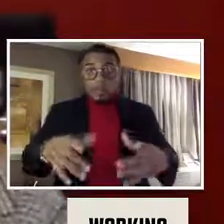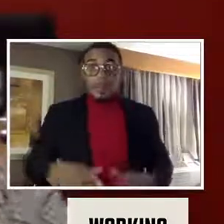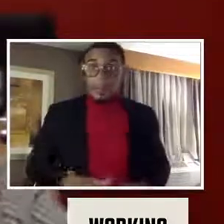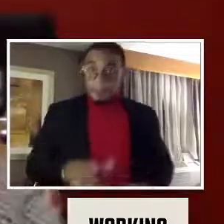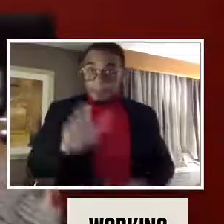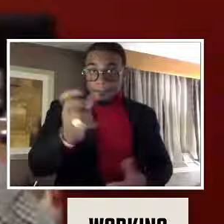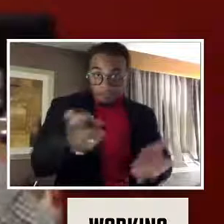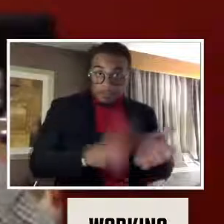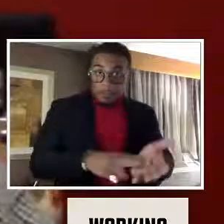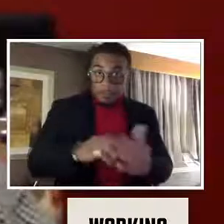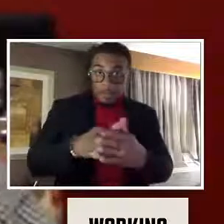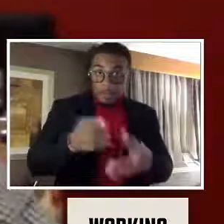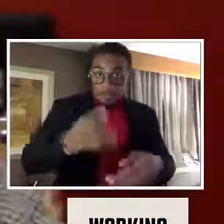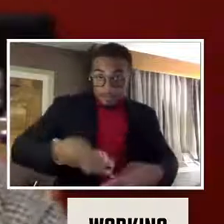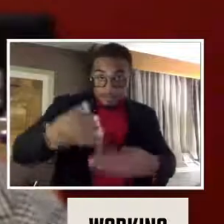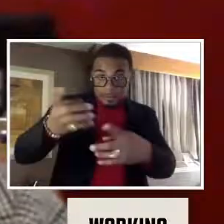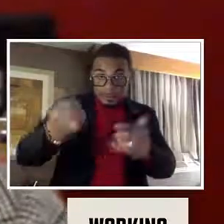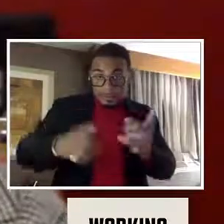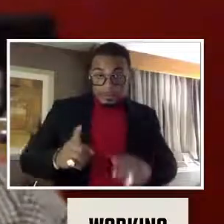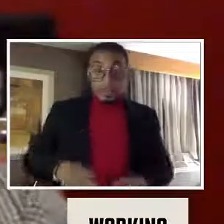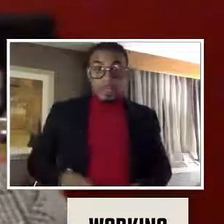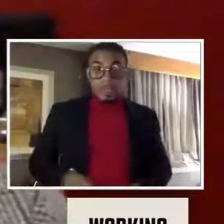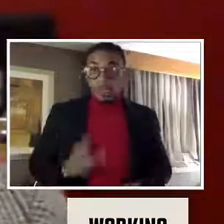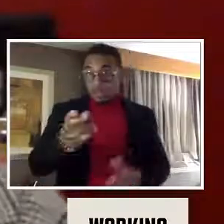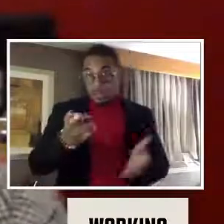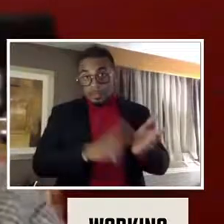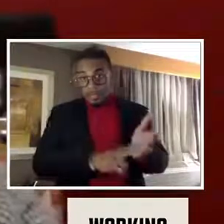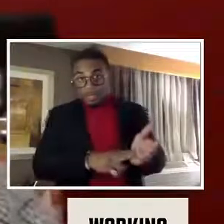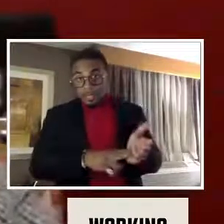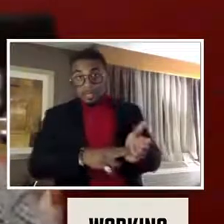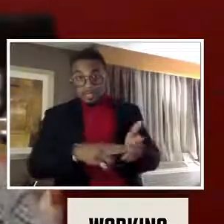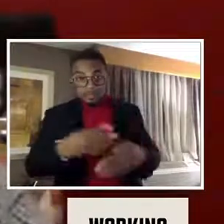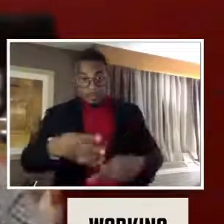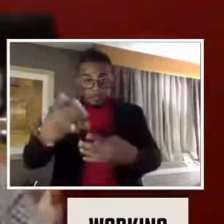you can sign up in the chat. You can sign the